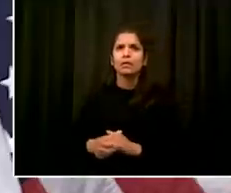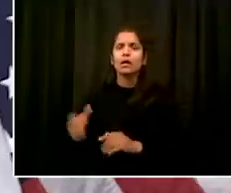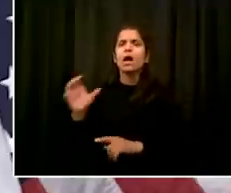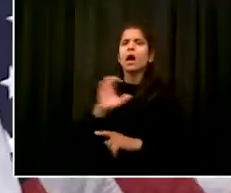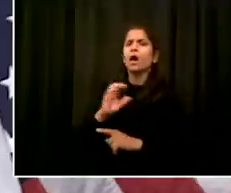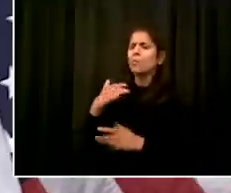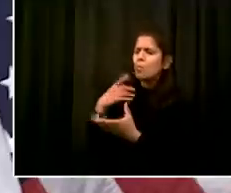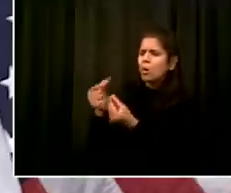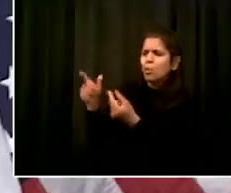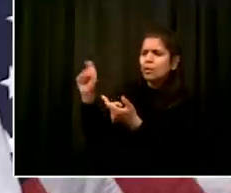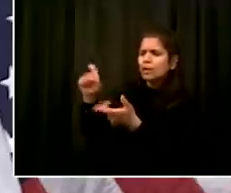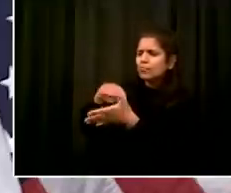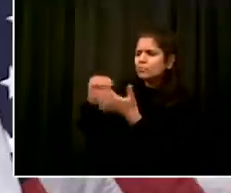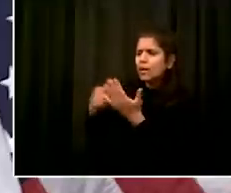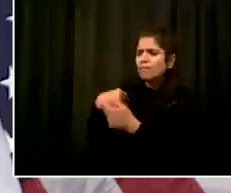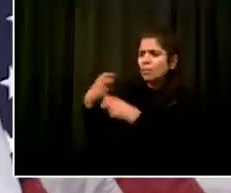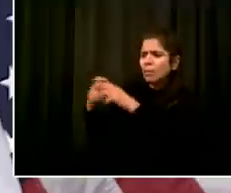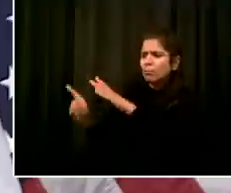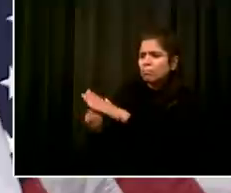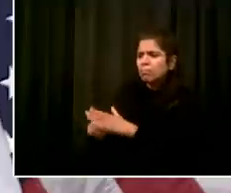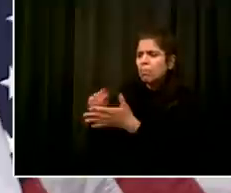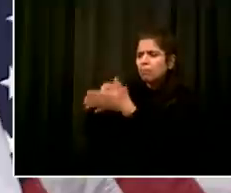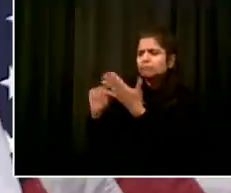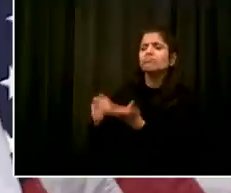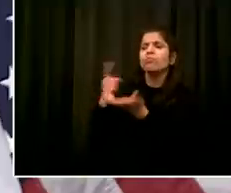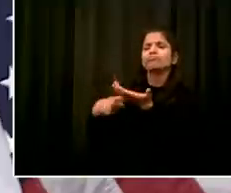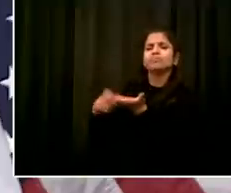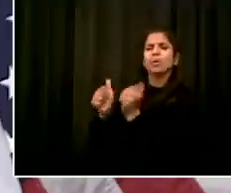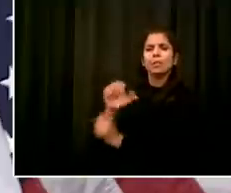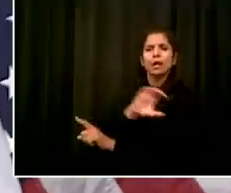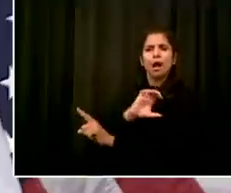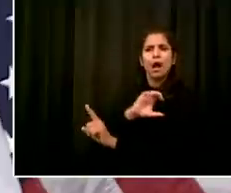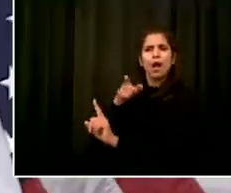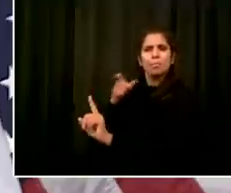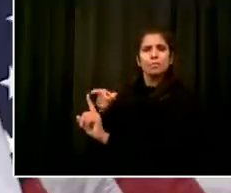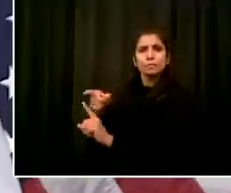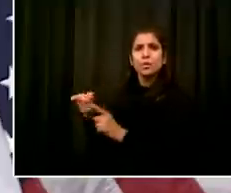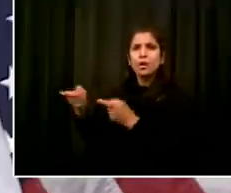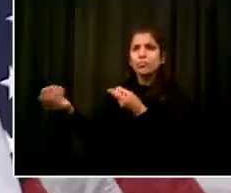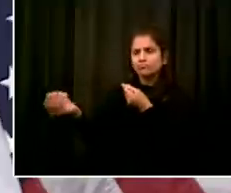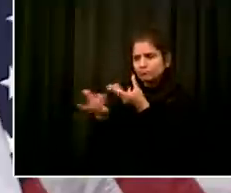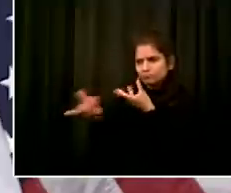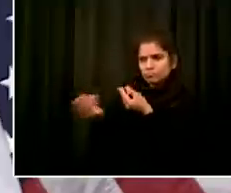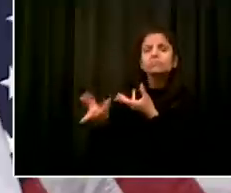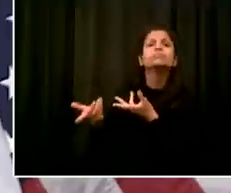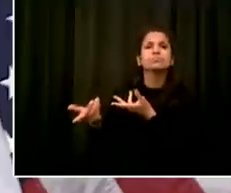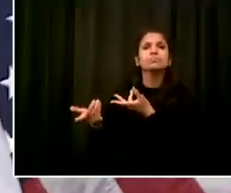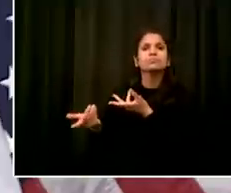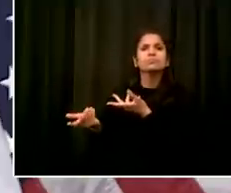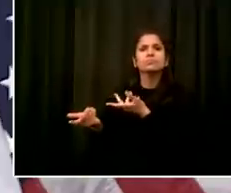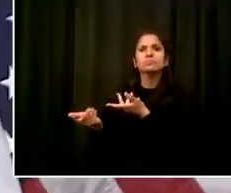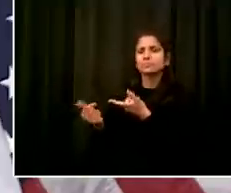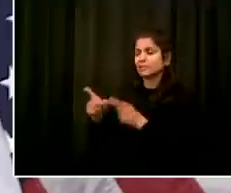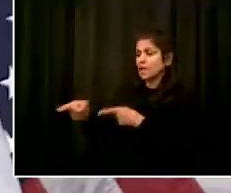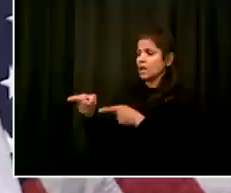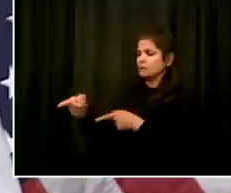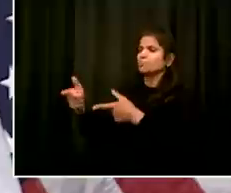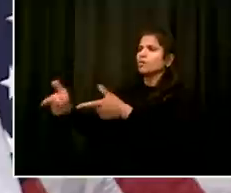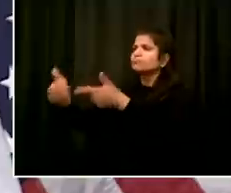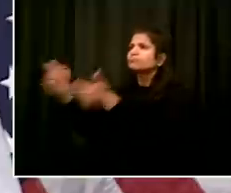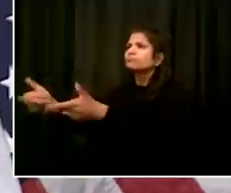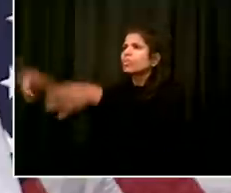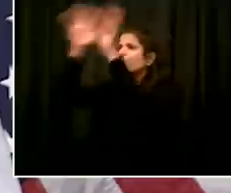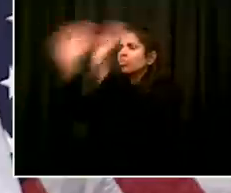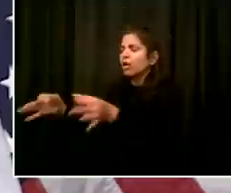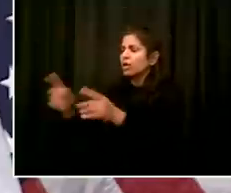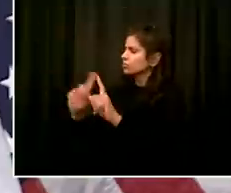paces, ask the tough questions. But when we all agree, and that overwhelmingly, you know, all three commissioners have